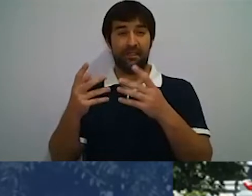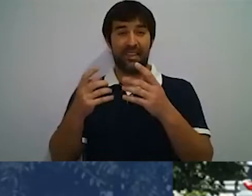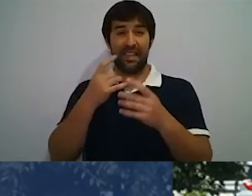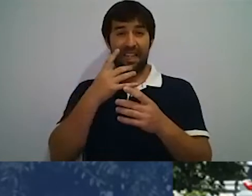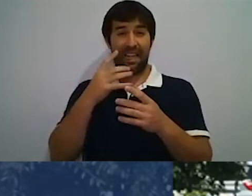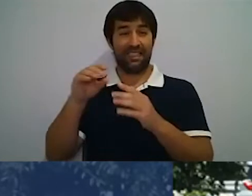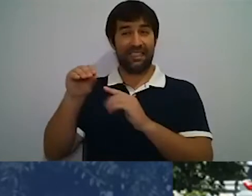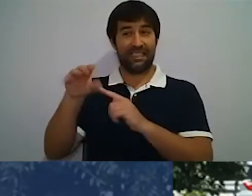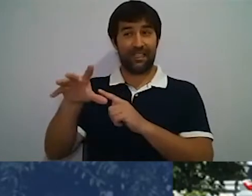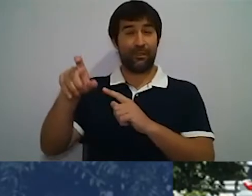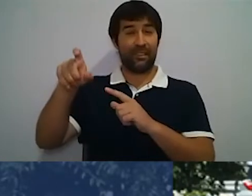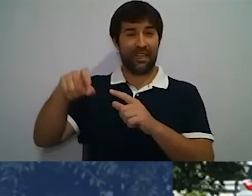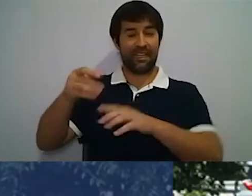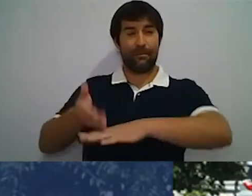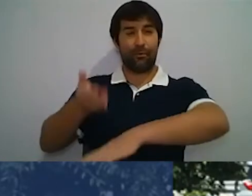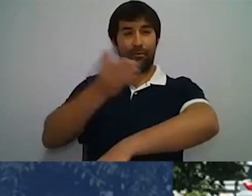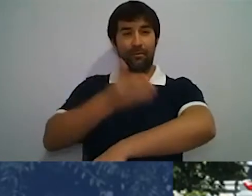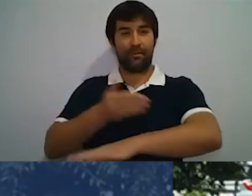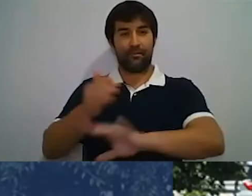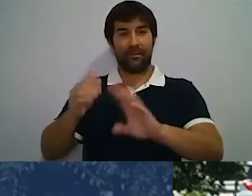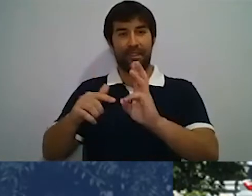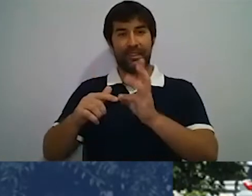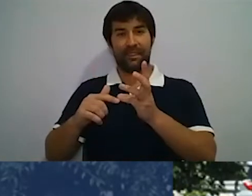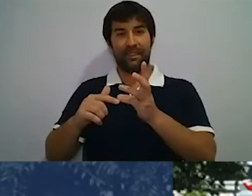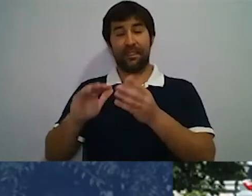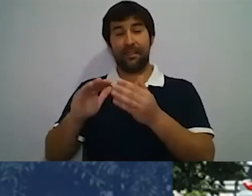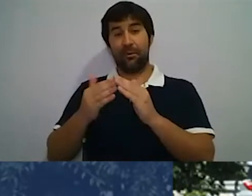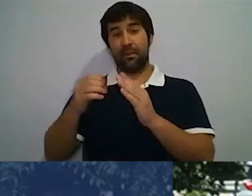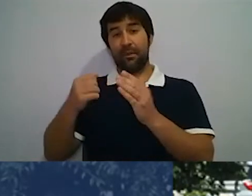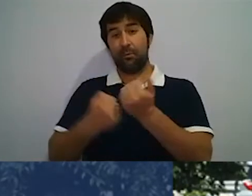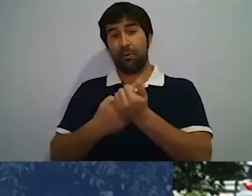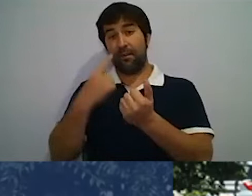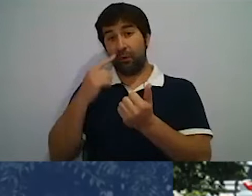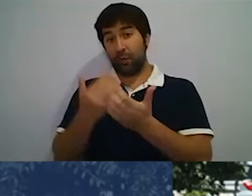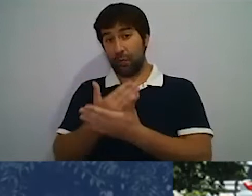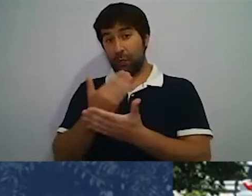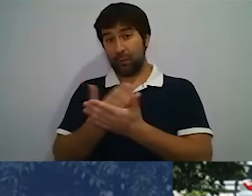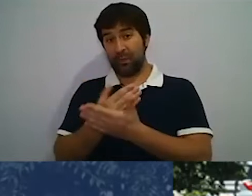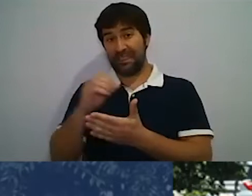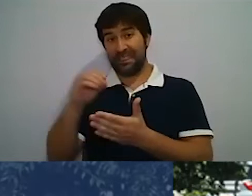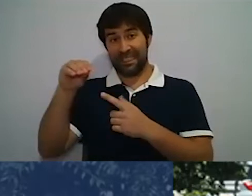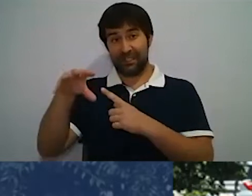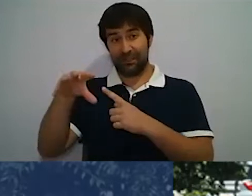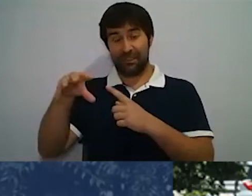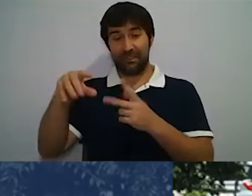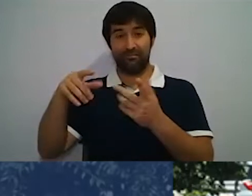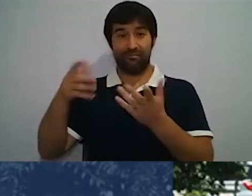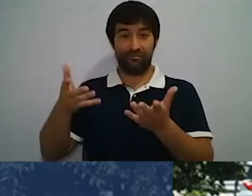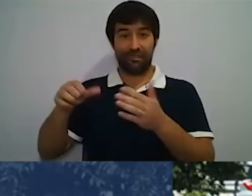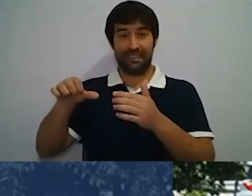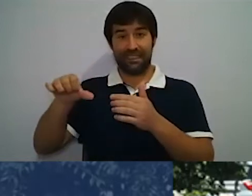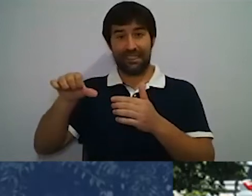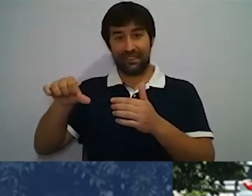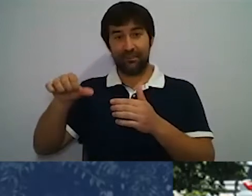those project rankings. And then taking those rankings into consideration, the mayor then introduces a preliminary budget in